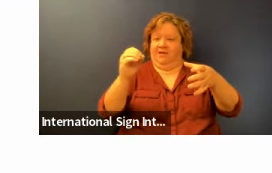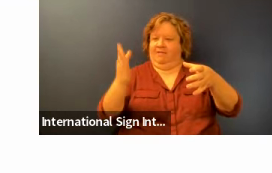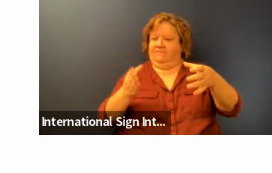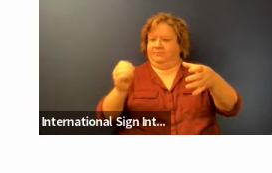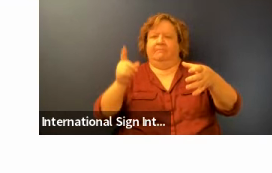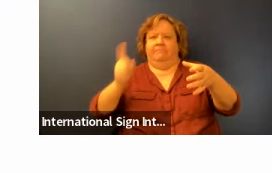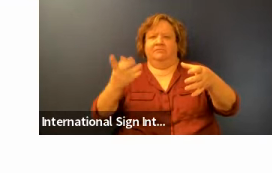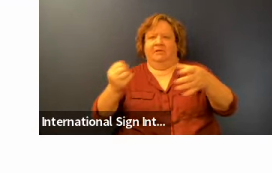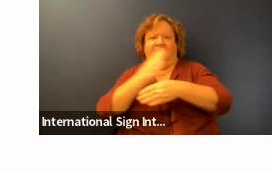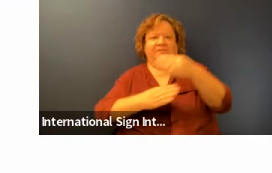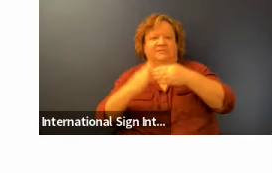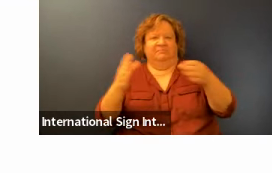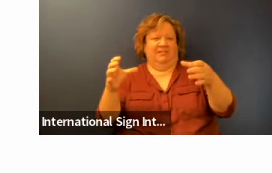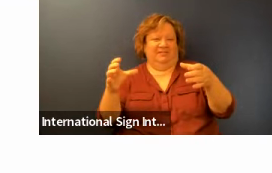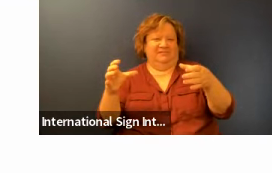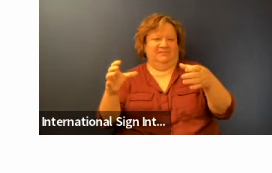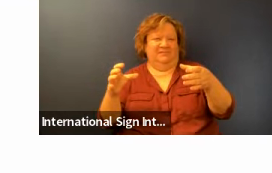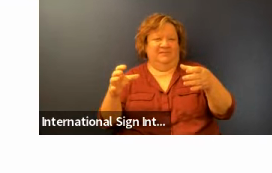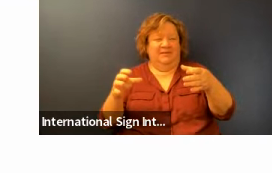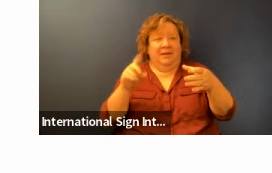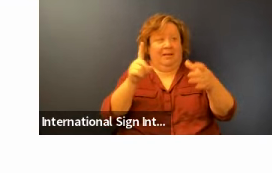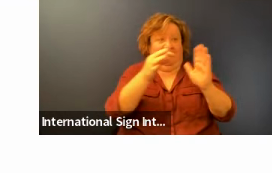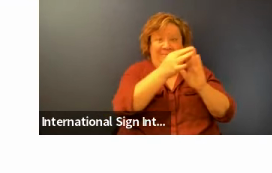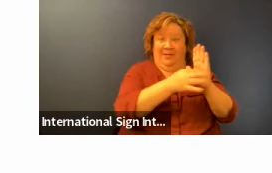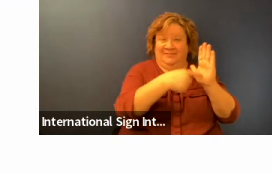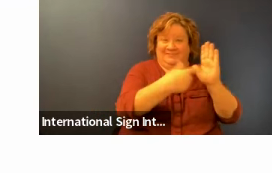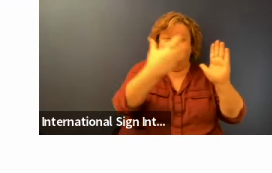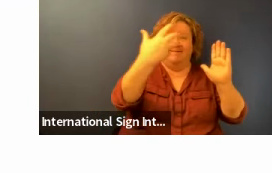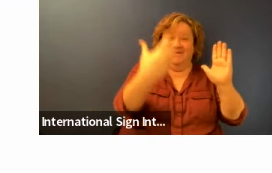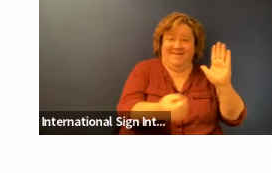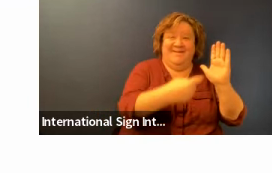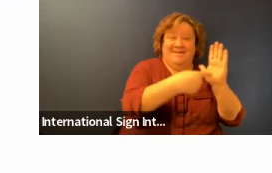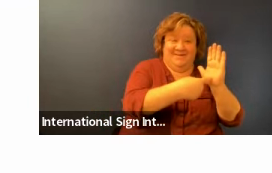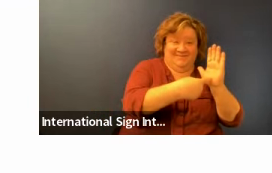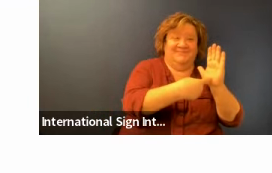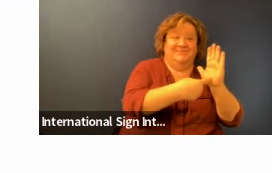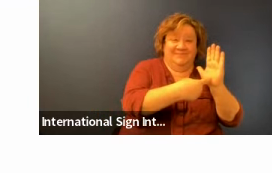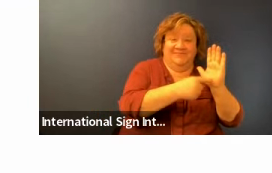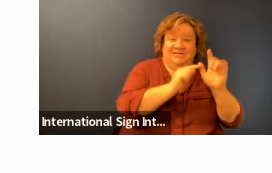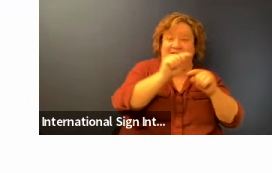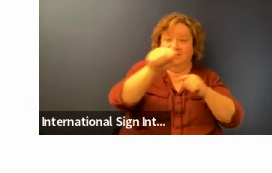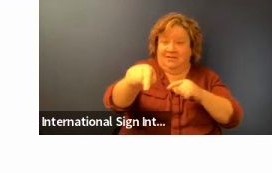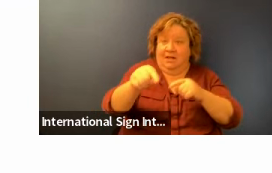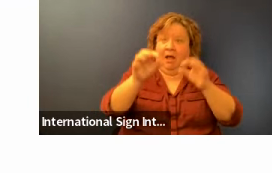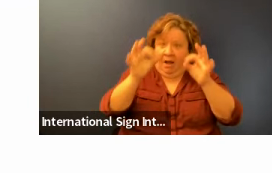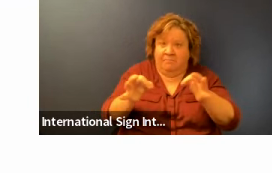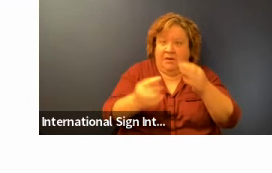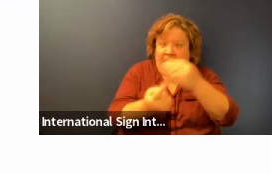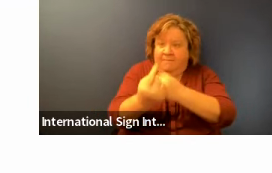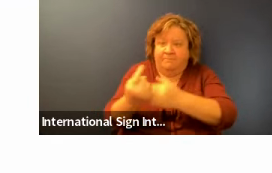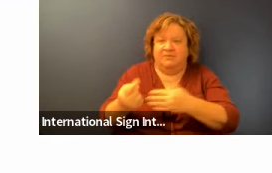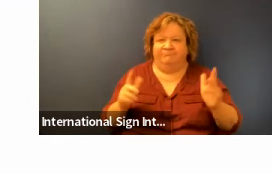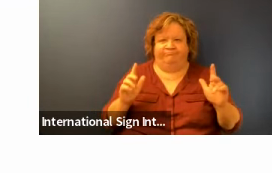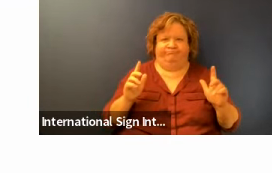the exclusive nature of workplace policies and practices. For instance, we have observed that very